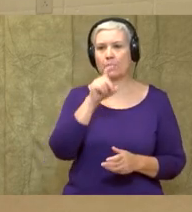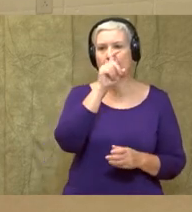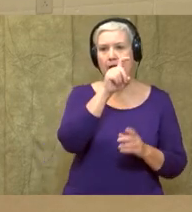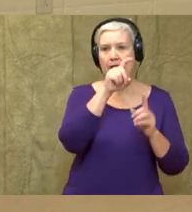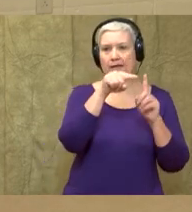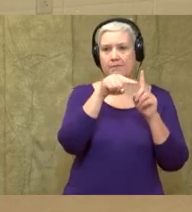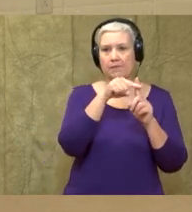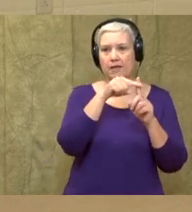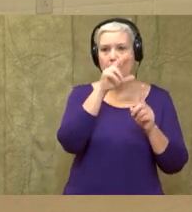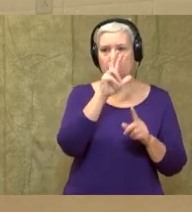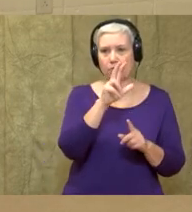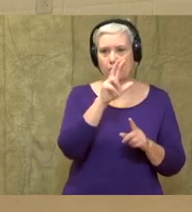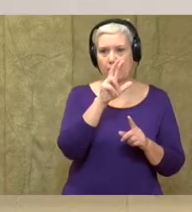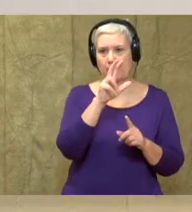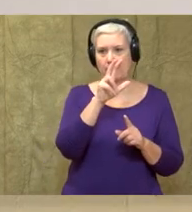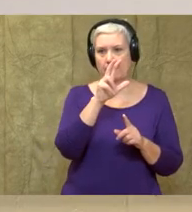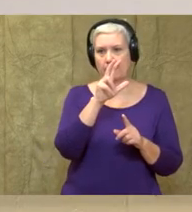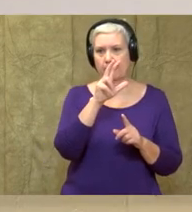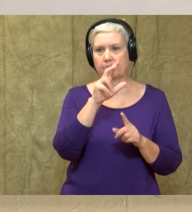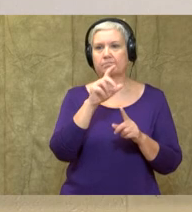times this quantity,